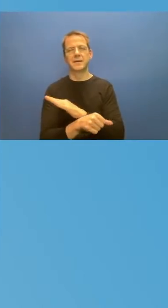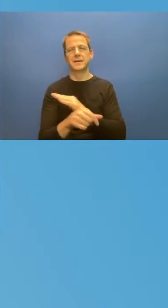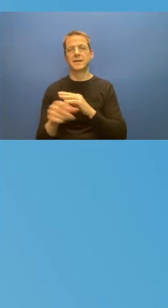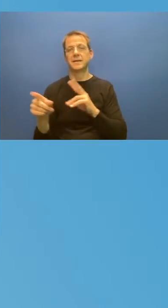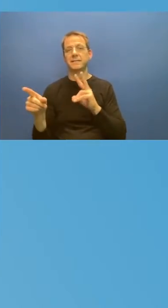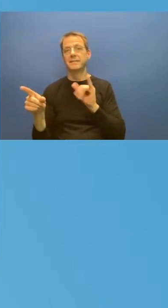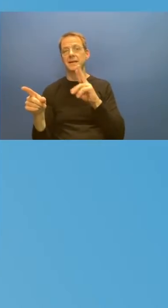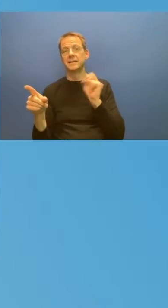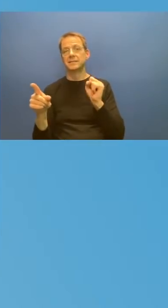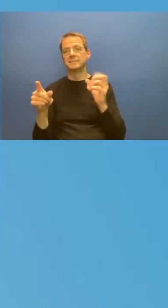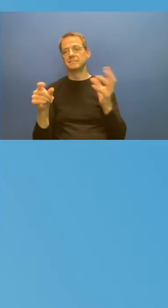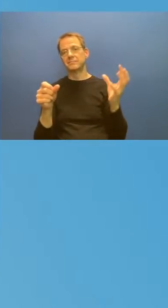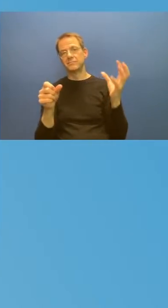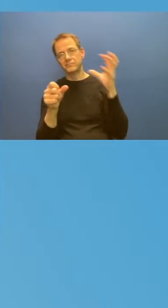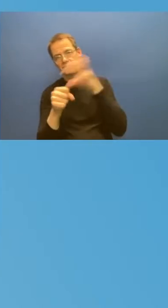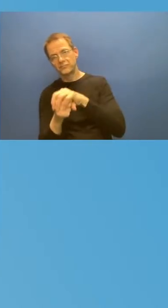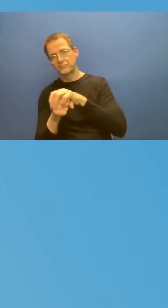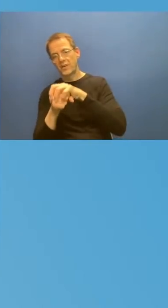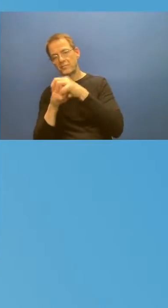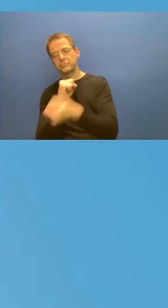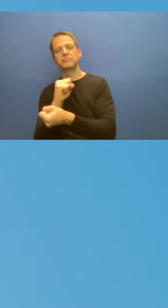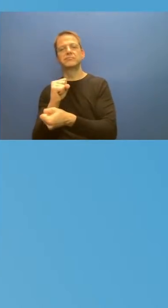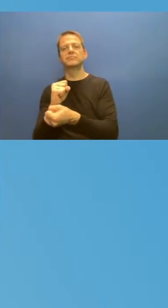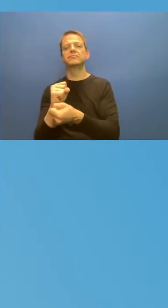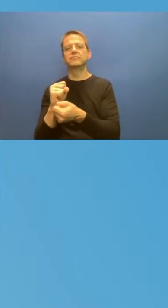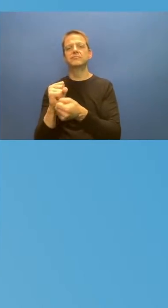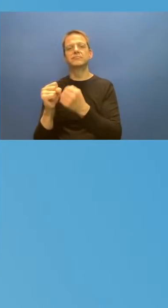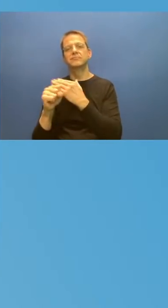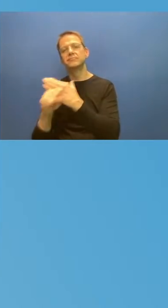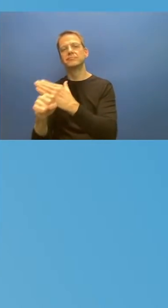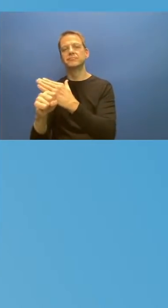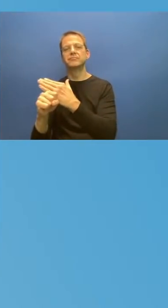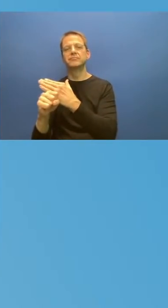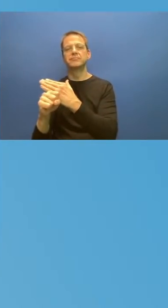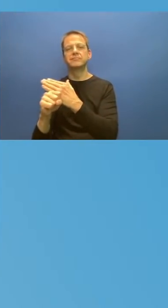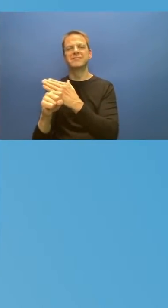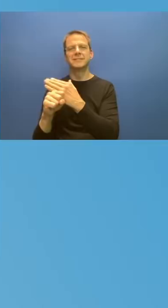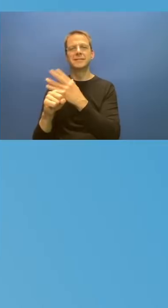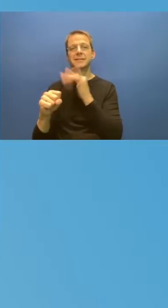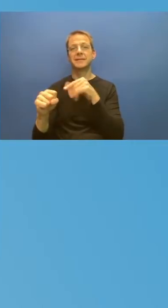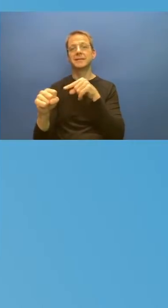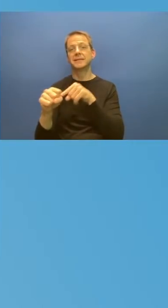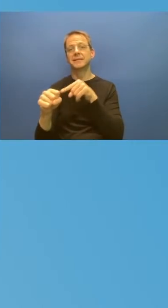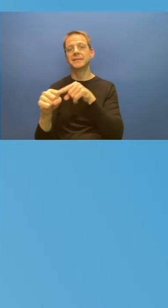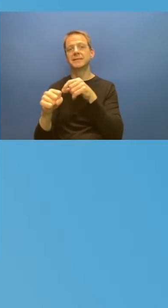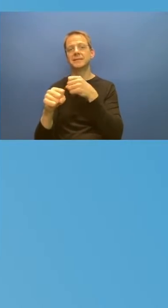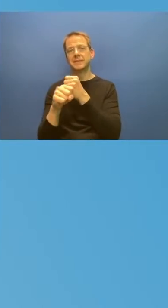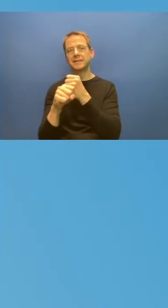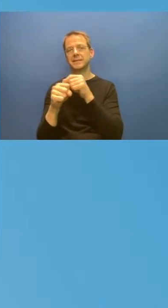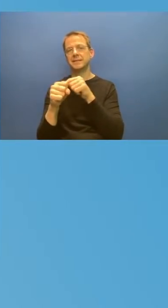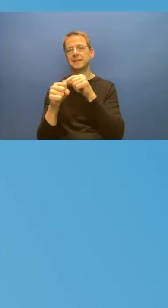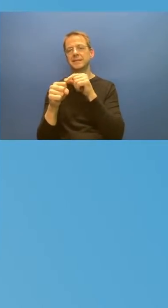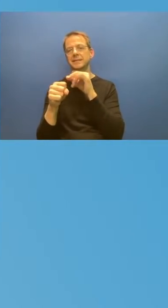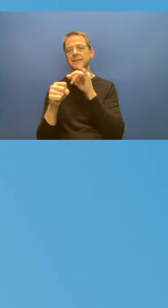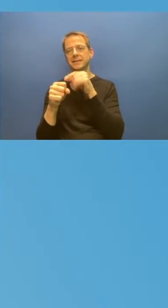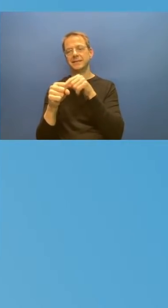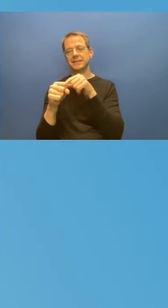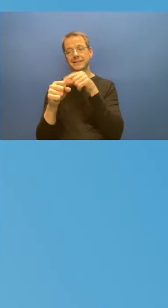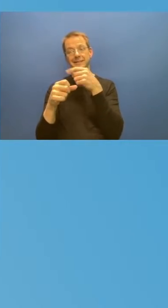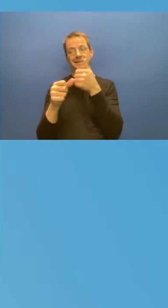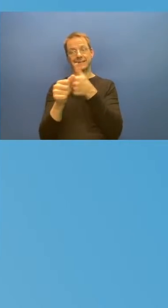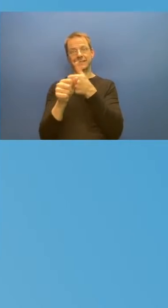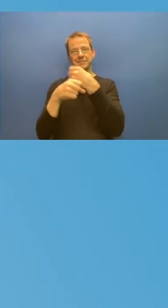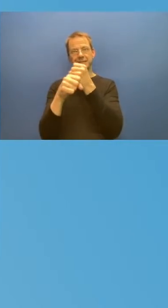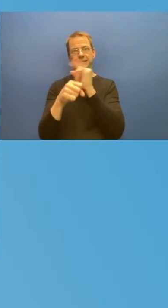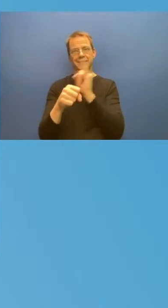host. We don't have that for influenza viruses. We didn't have it for coronaviruses before. The